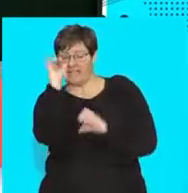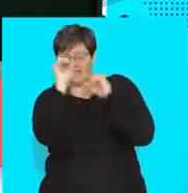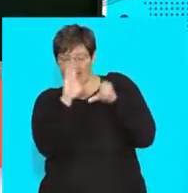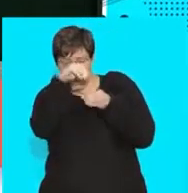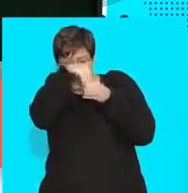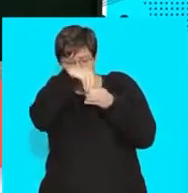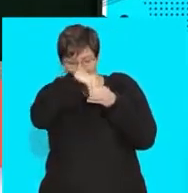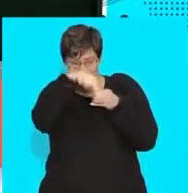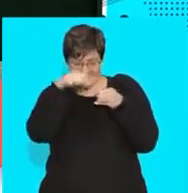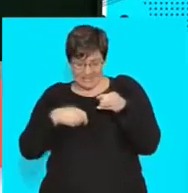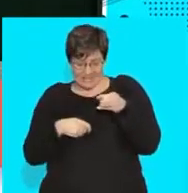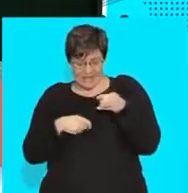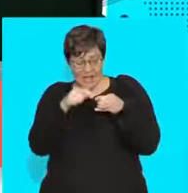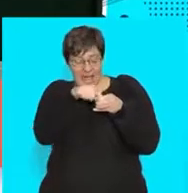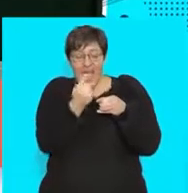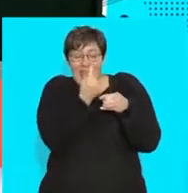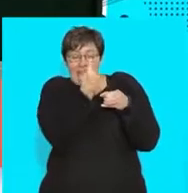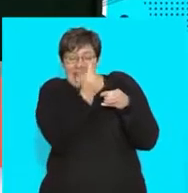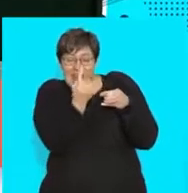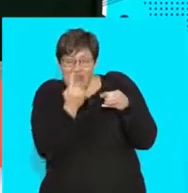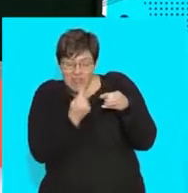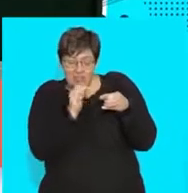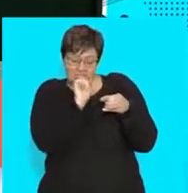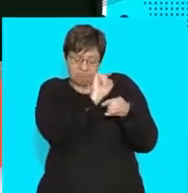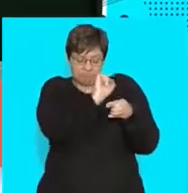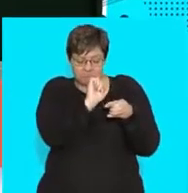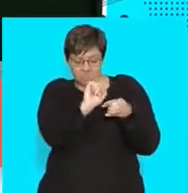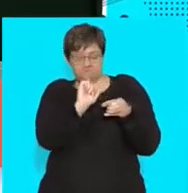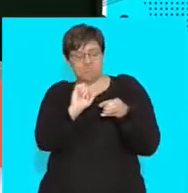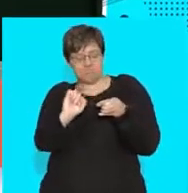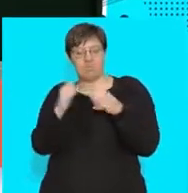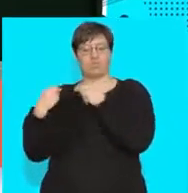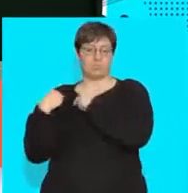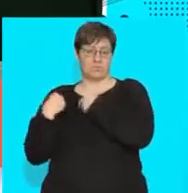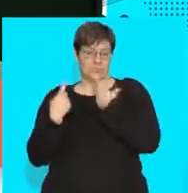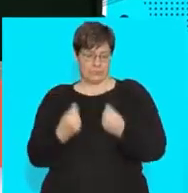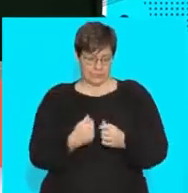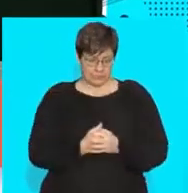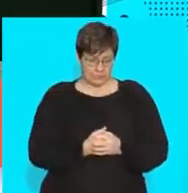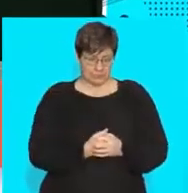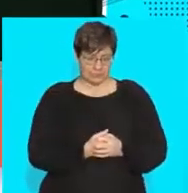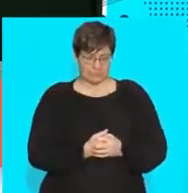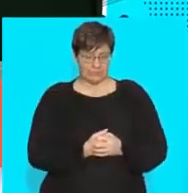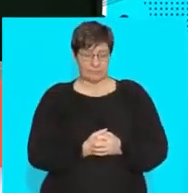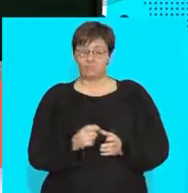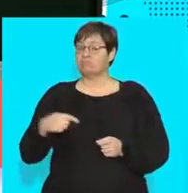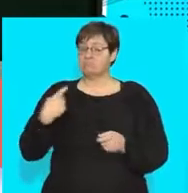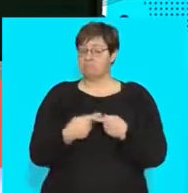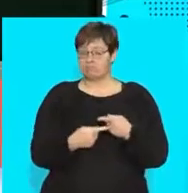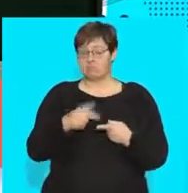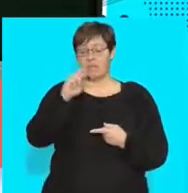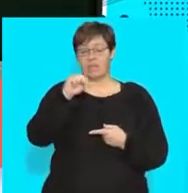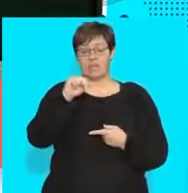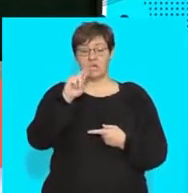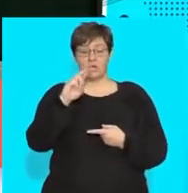structures, and those structures each have a very specific function. We've seen so far that there's